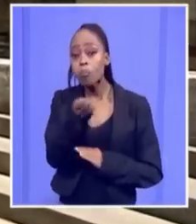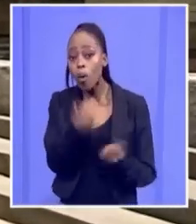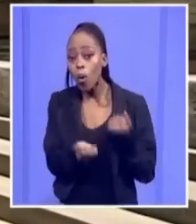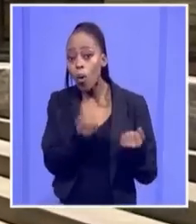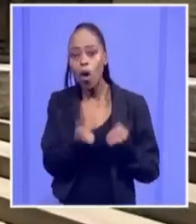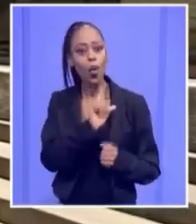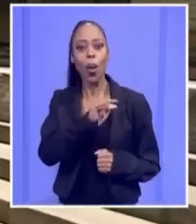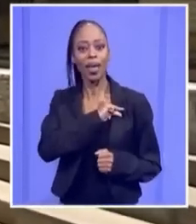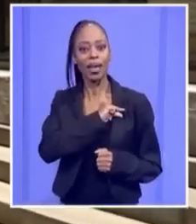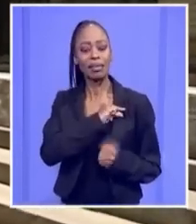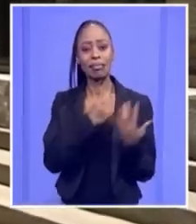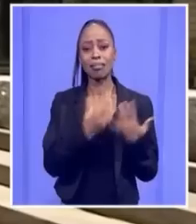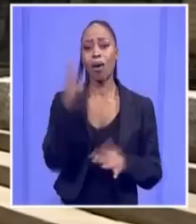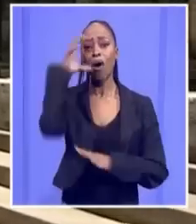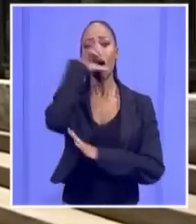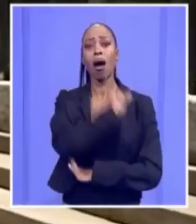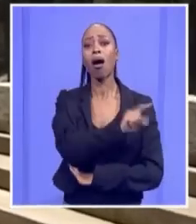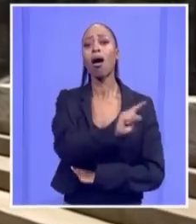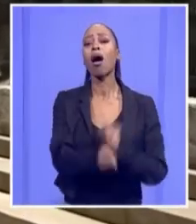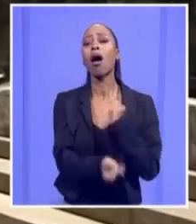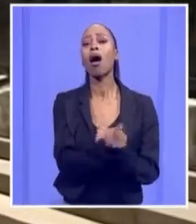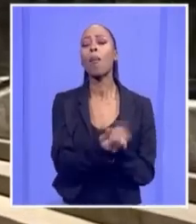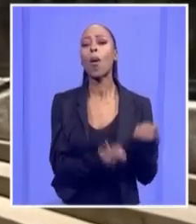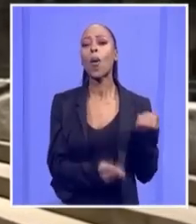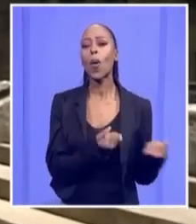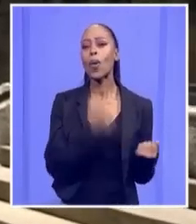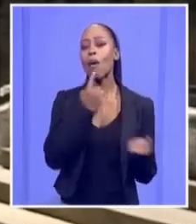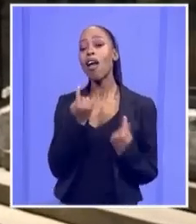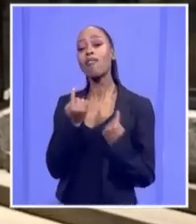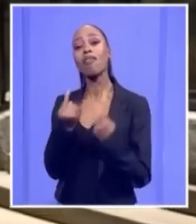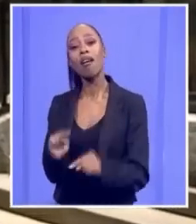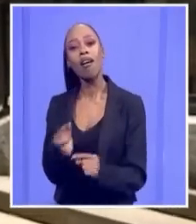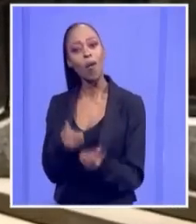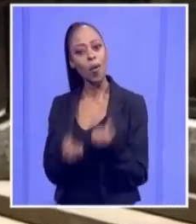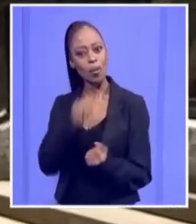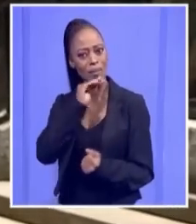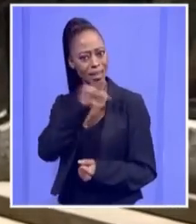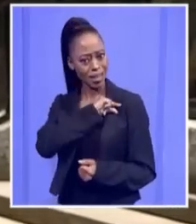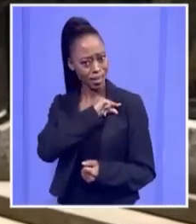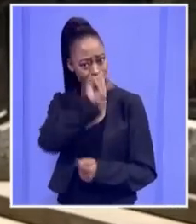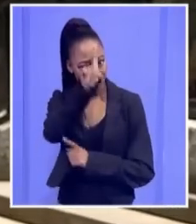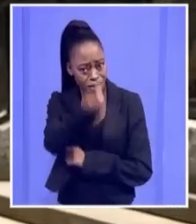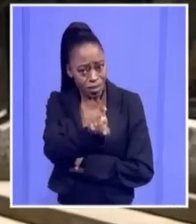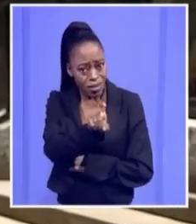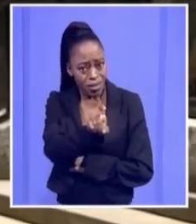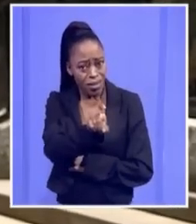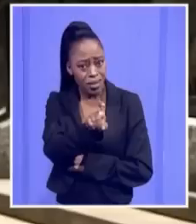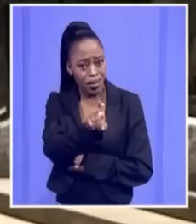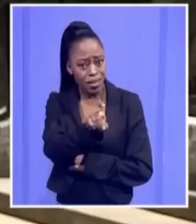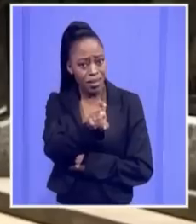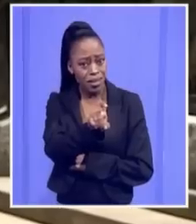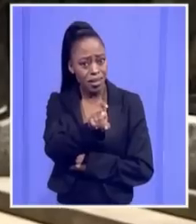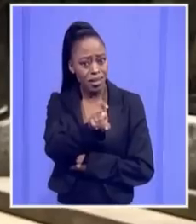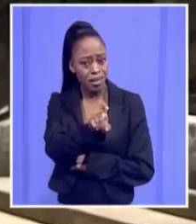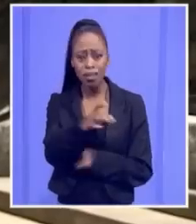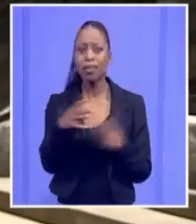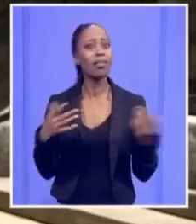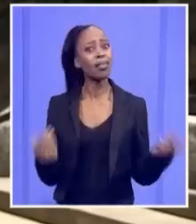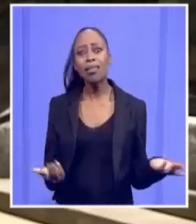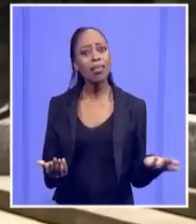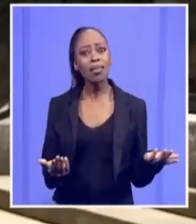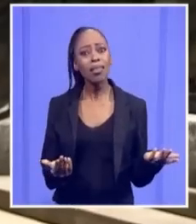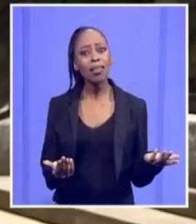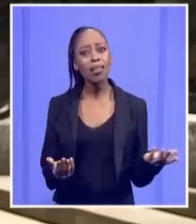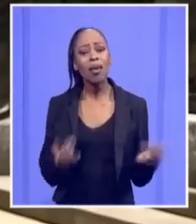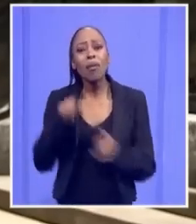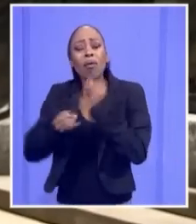Now, the assertion made by the court is that coming to court means you are guilty, you have to prove yourself innocent. What harm is